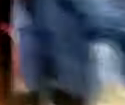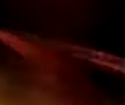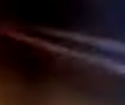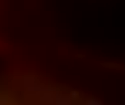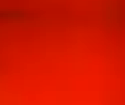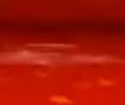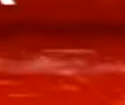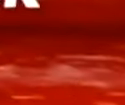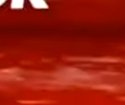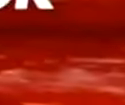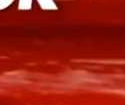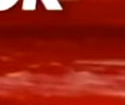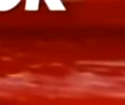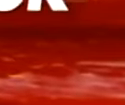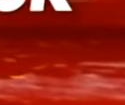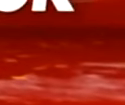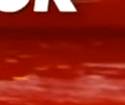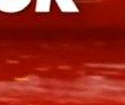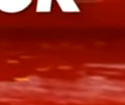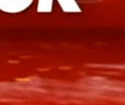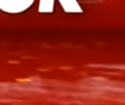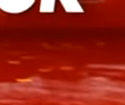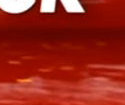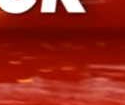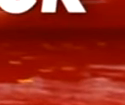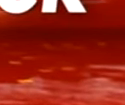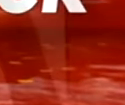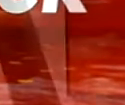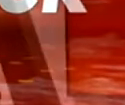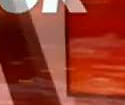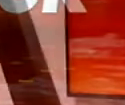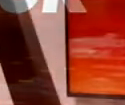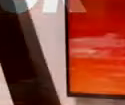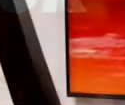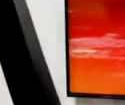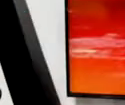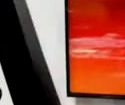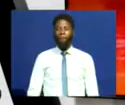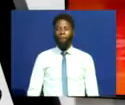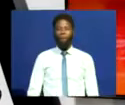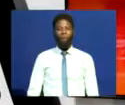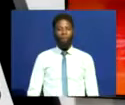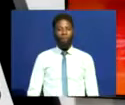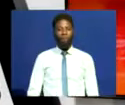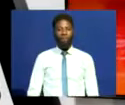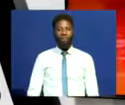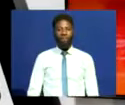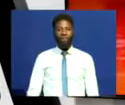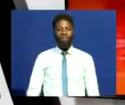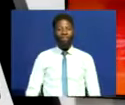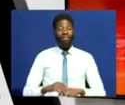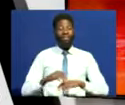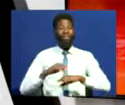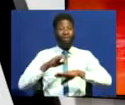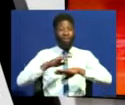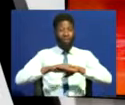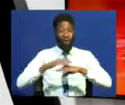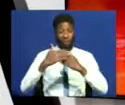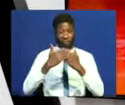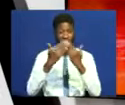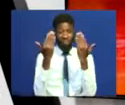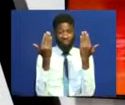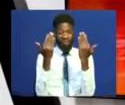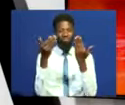Good. Good morning and welcome to News Check on